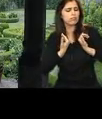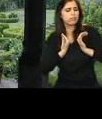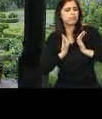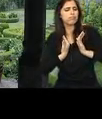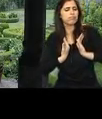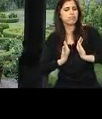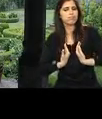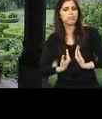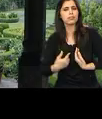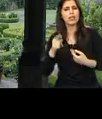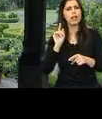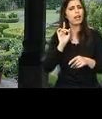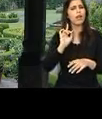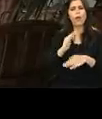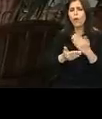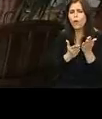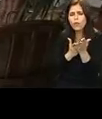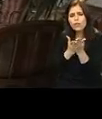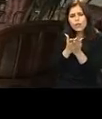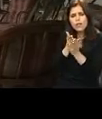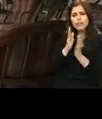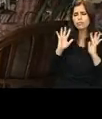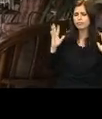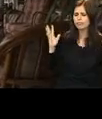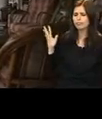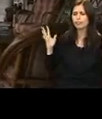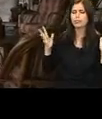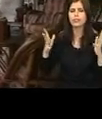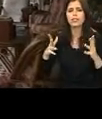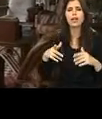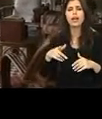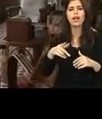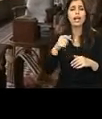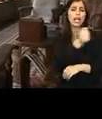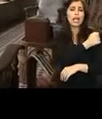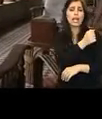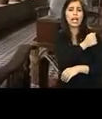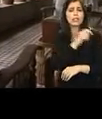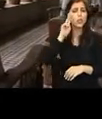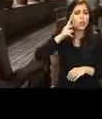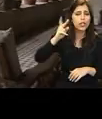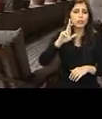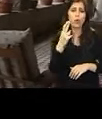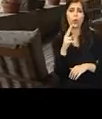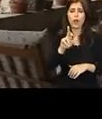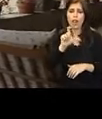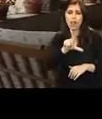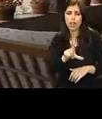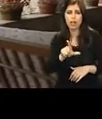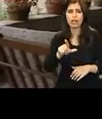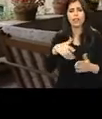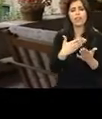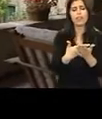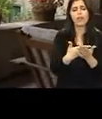Tranquility will embrace you among the lakes and flowers that surround many of the various houses of rural tourism, where you will find the sense